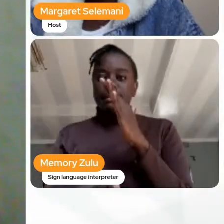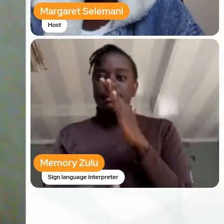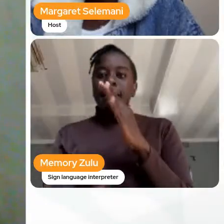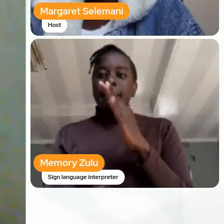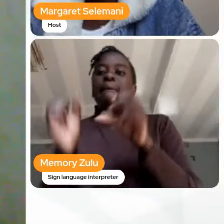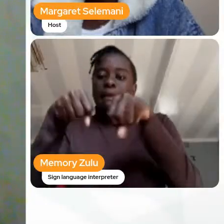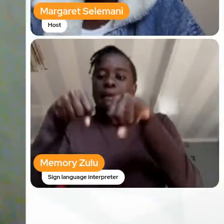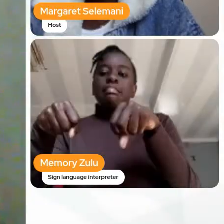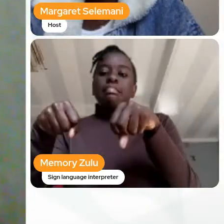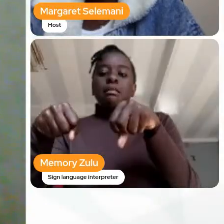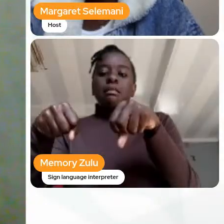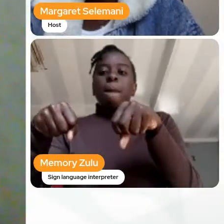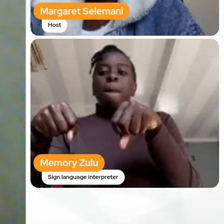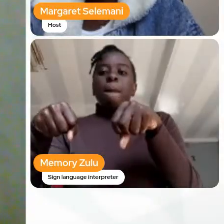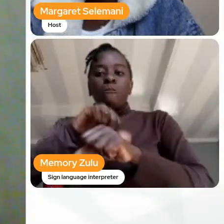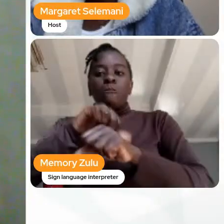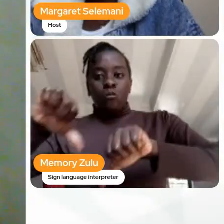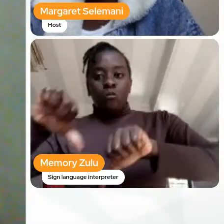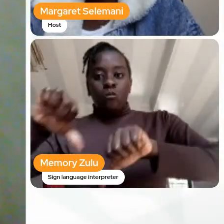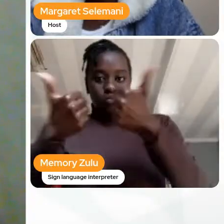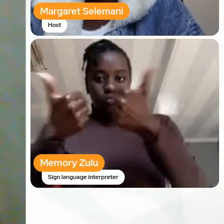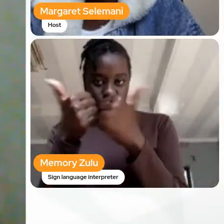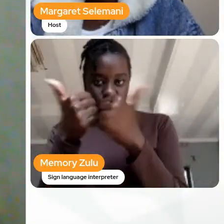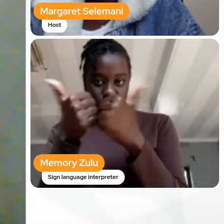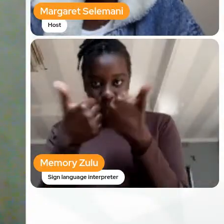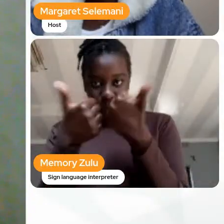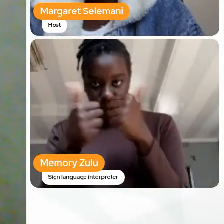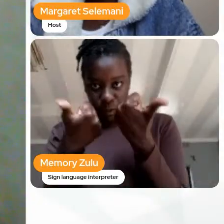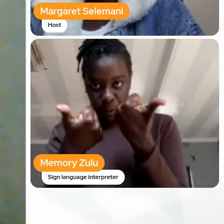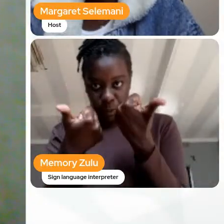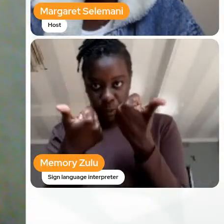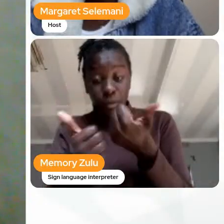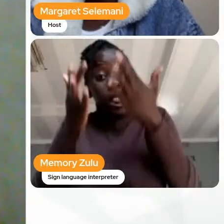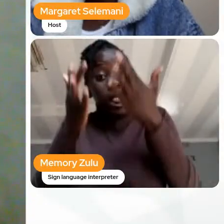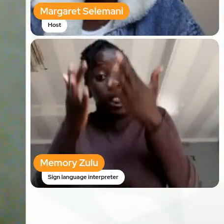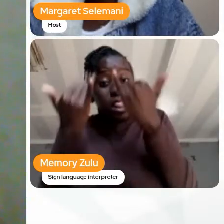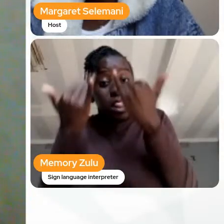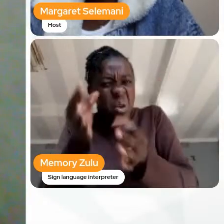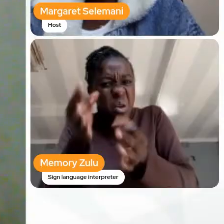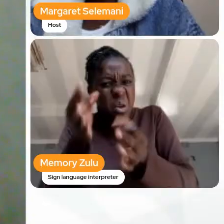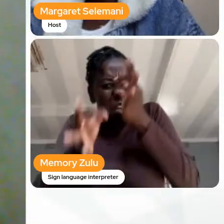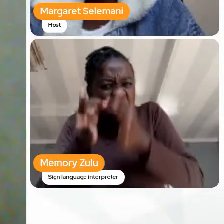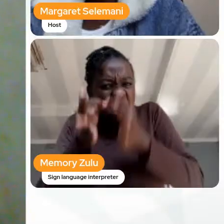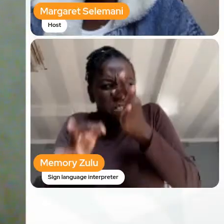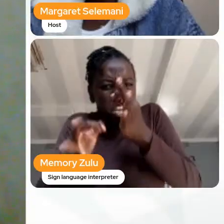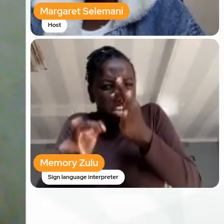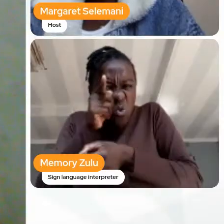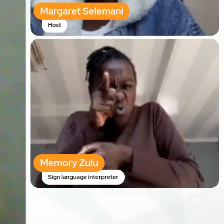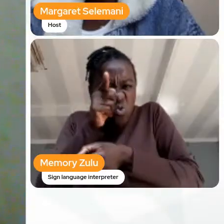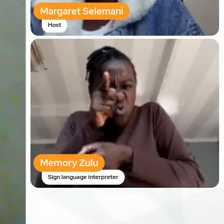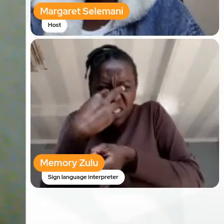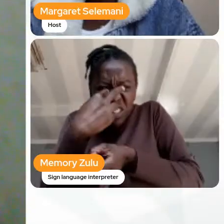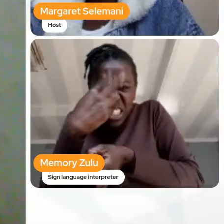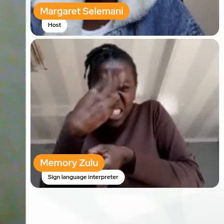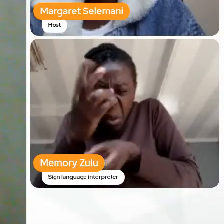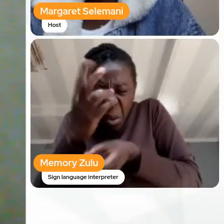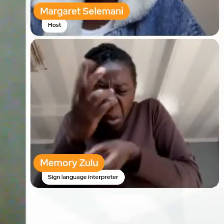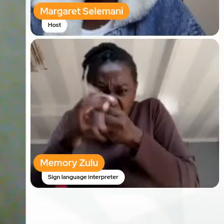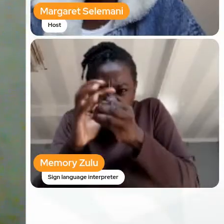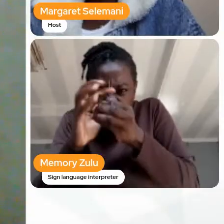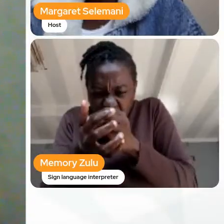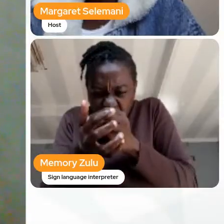genitalia, seek for proper medical services so that you might avoid